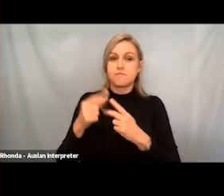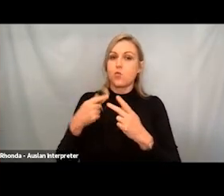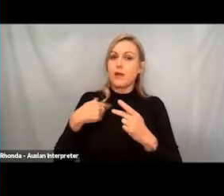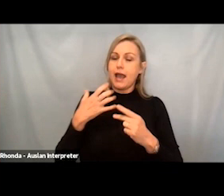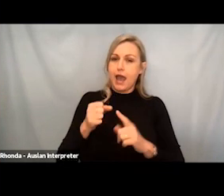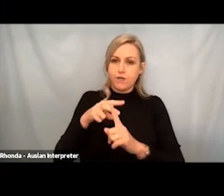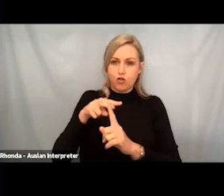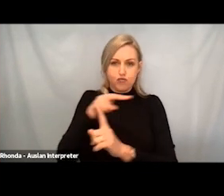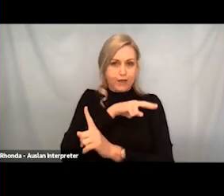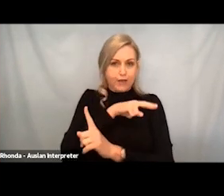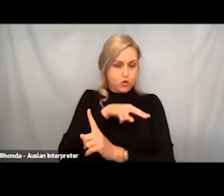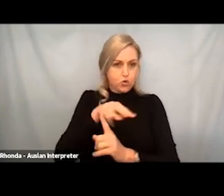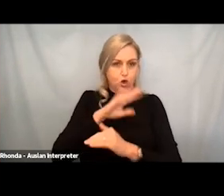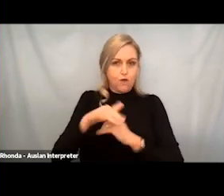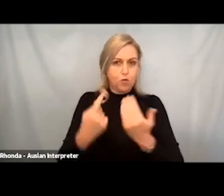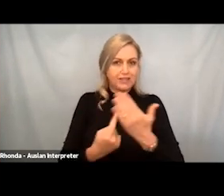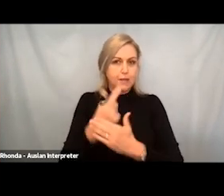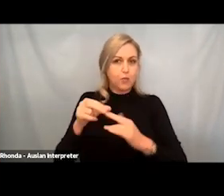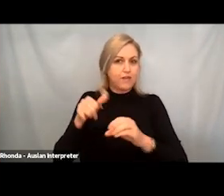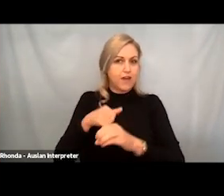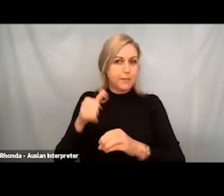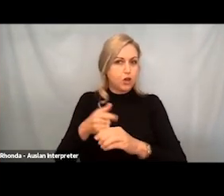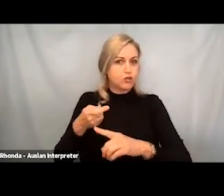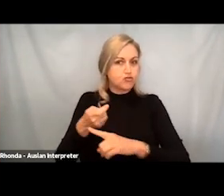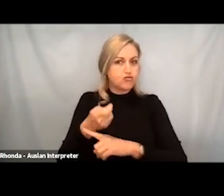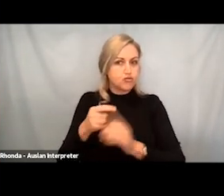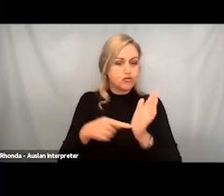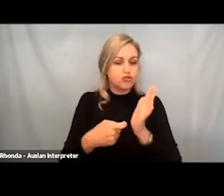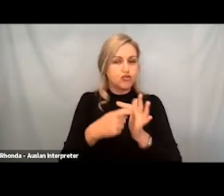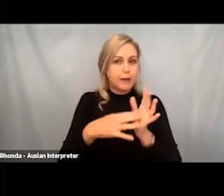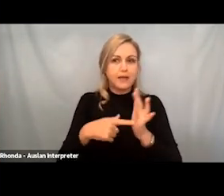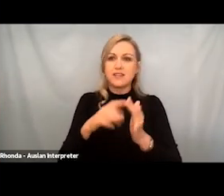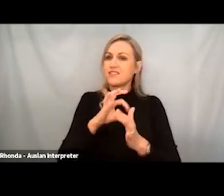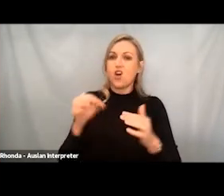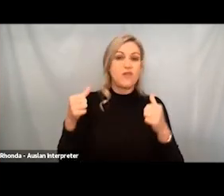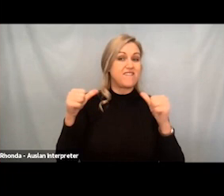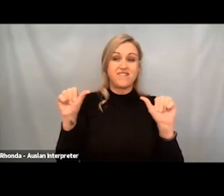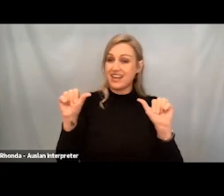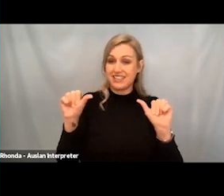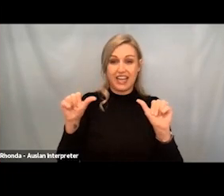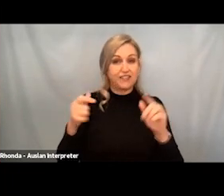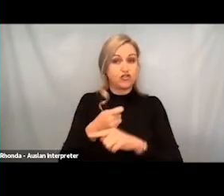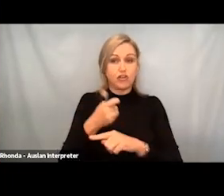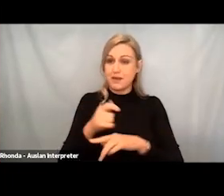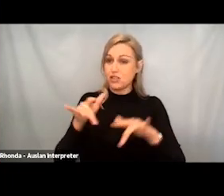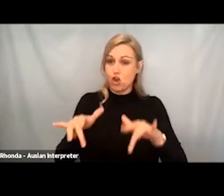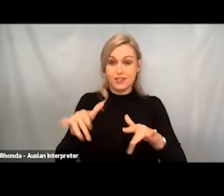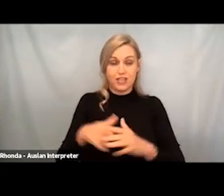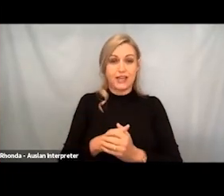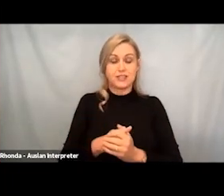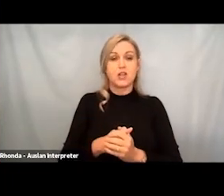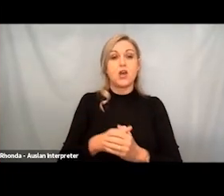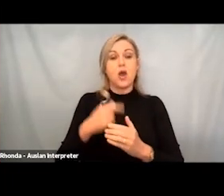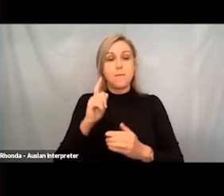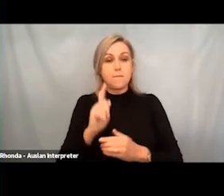systematic review of where we're at with the pharmacological treatment, and there is, of course, no effective pharmacotherapy, but we felt, and the data